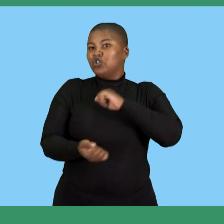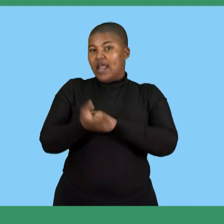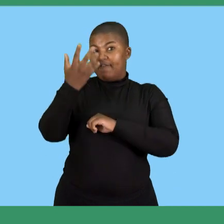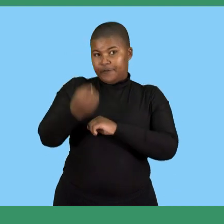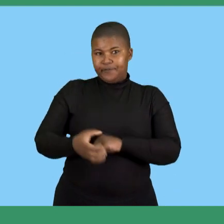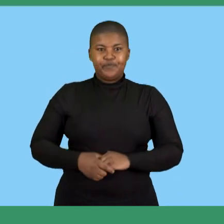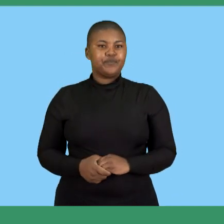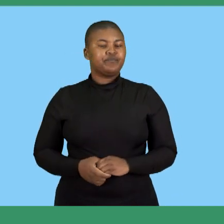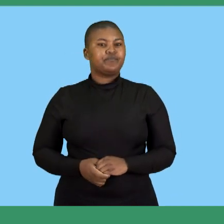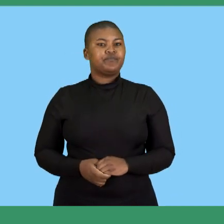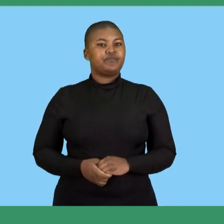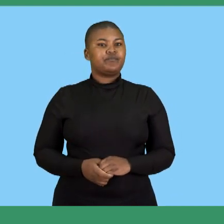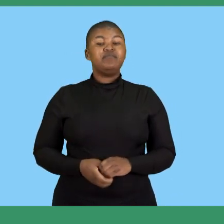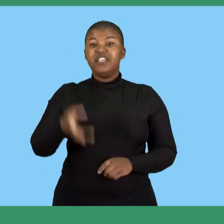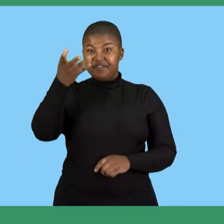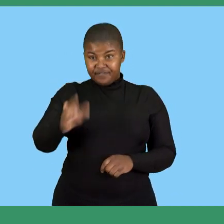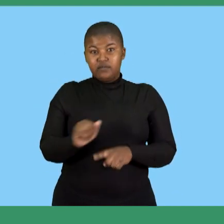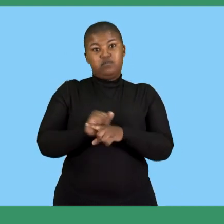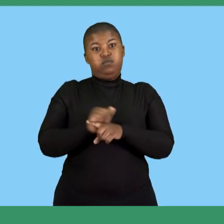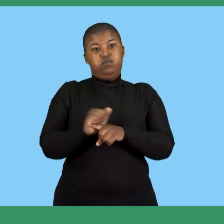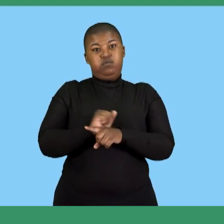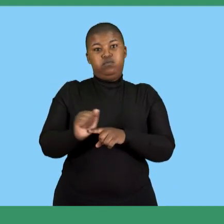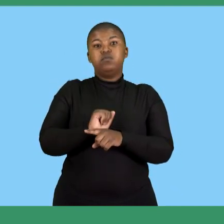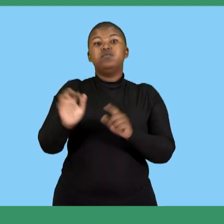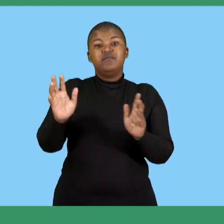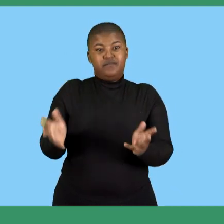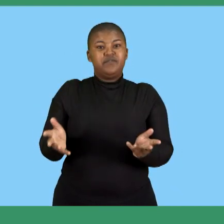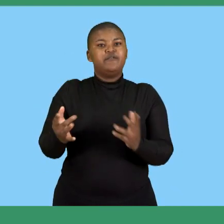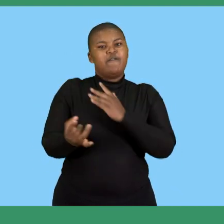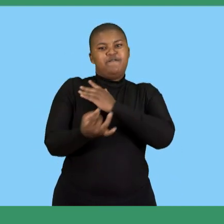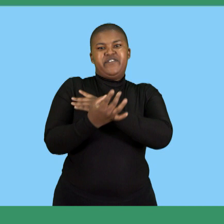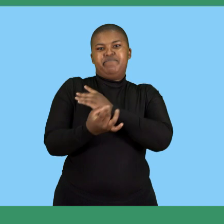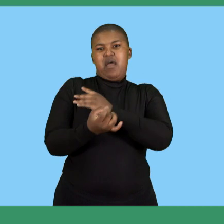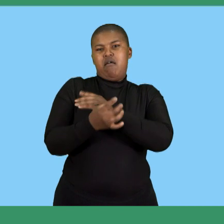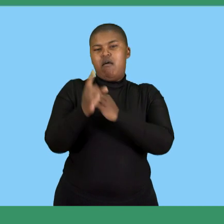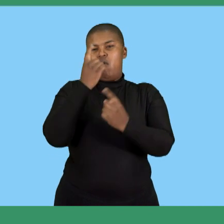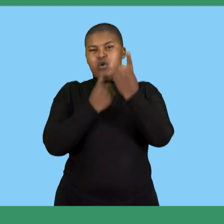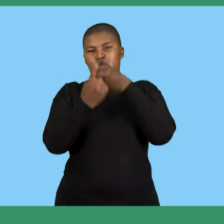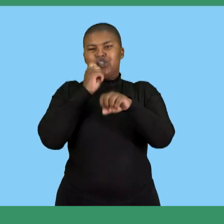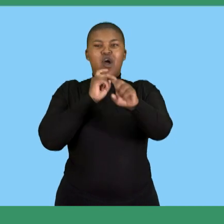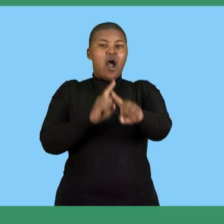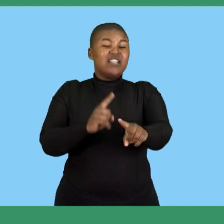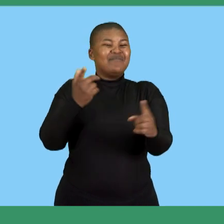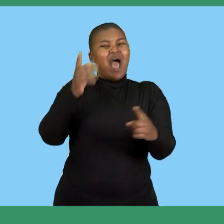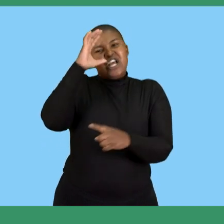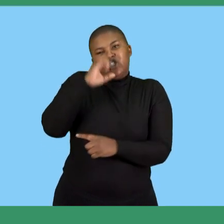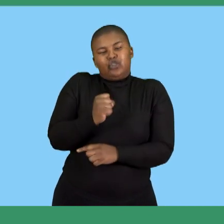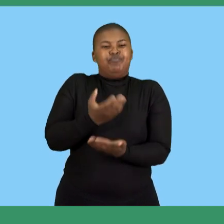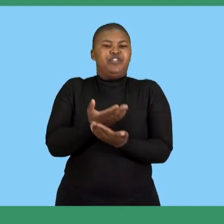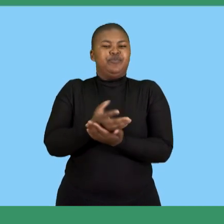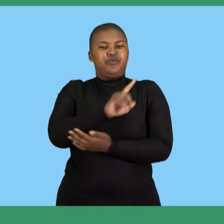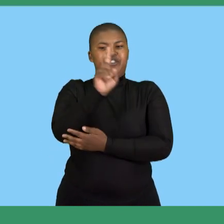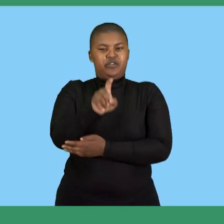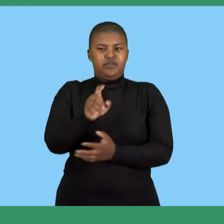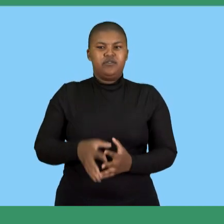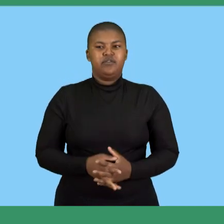and conclusion. He also had to prepare for a feedback session by